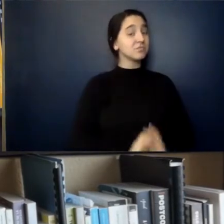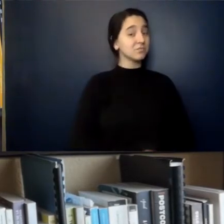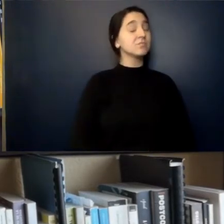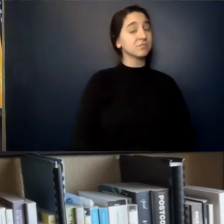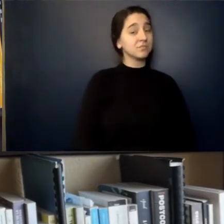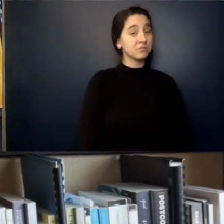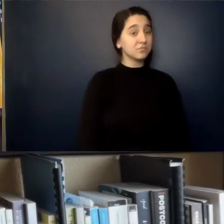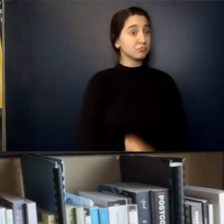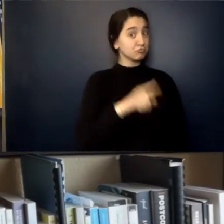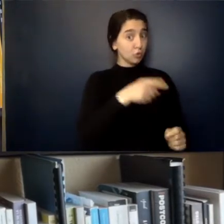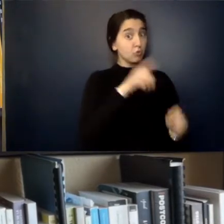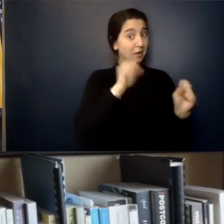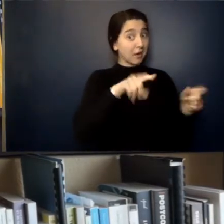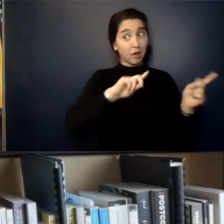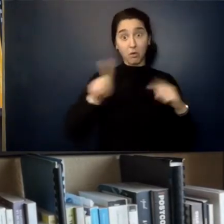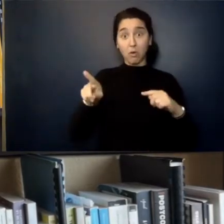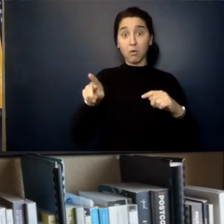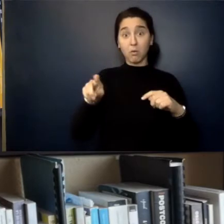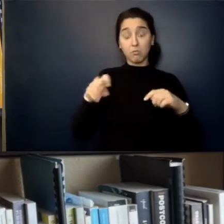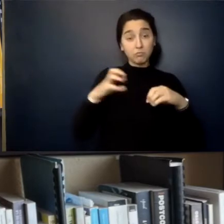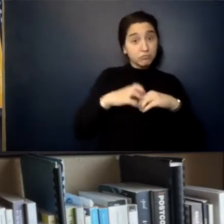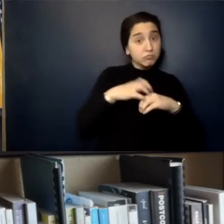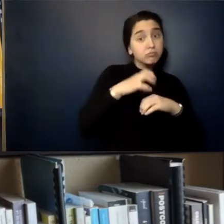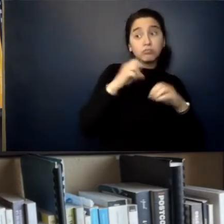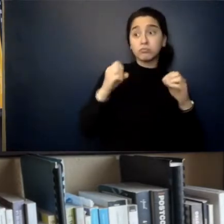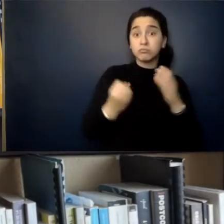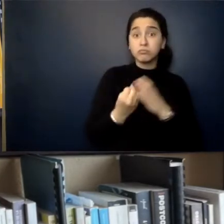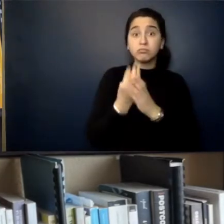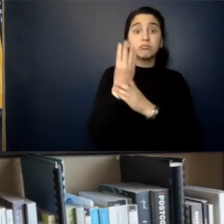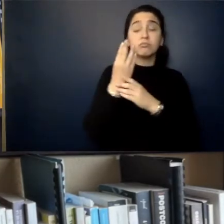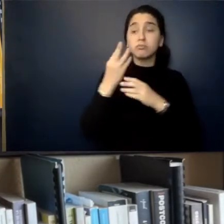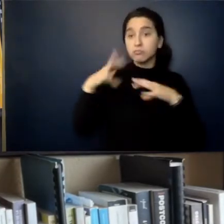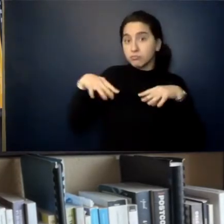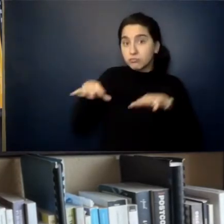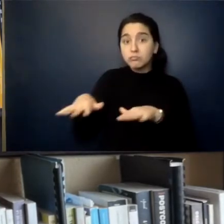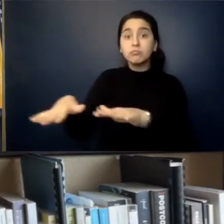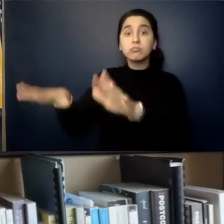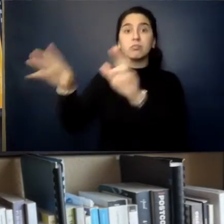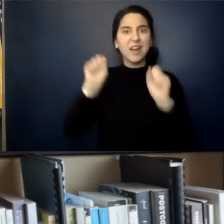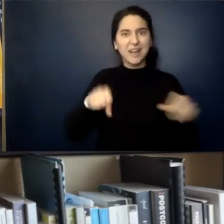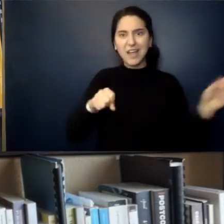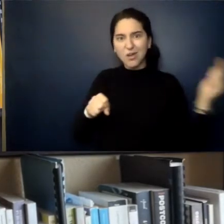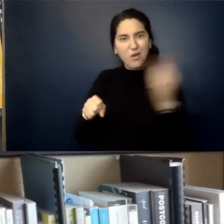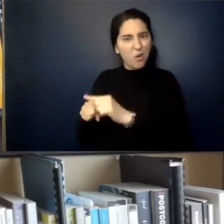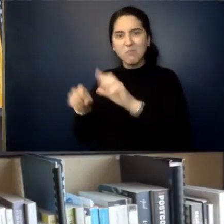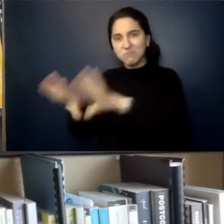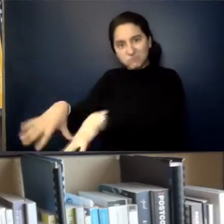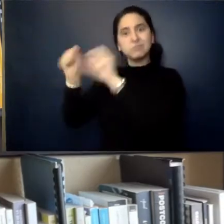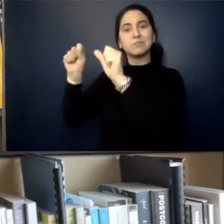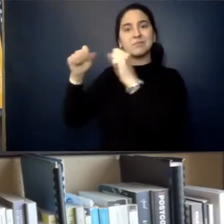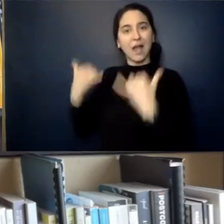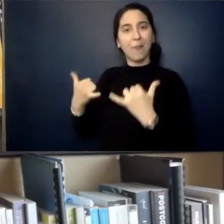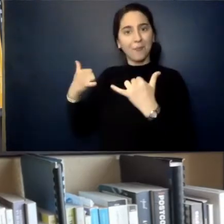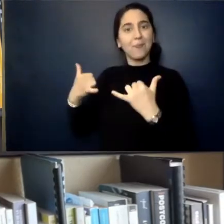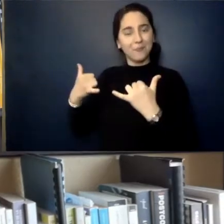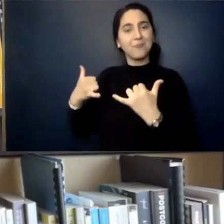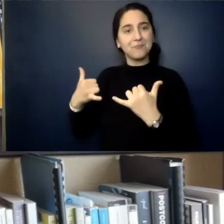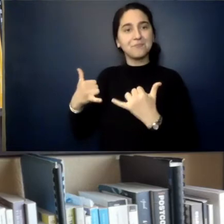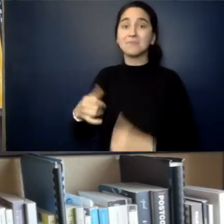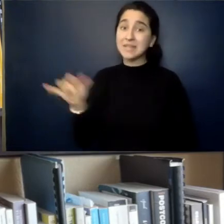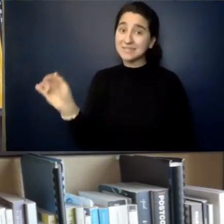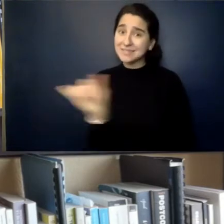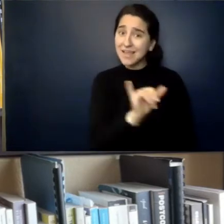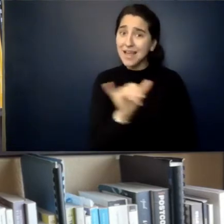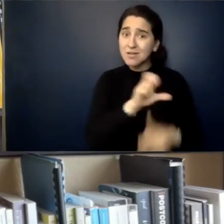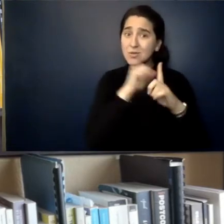and kill him. Same as she plans happens. The queen